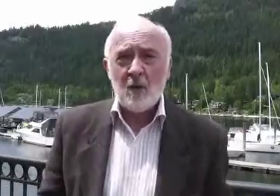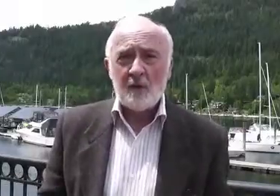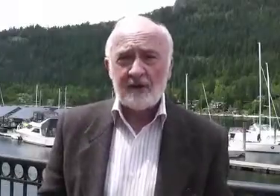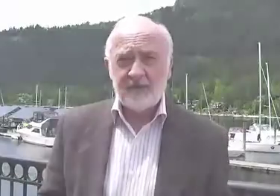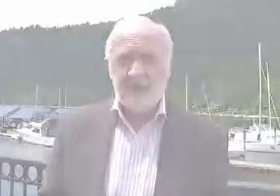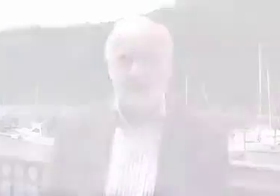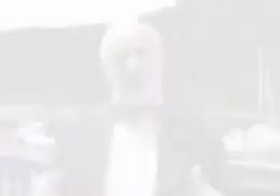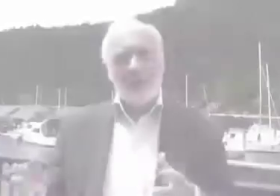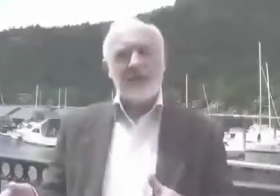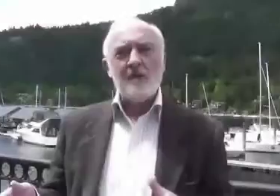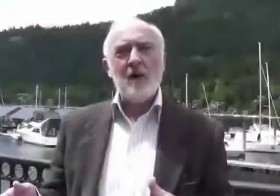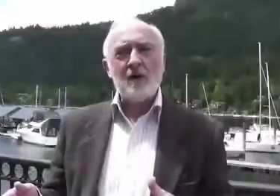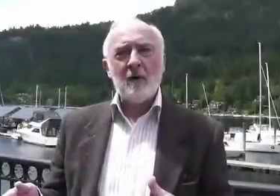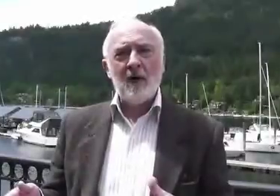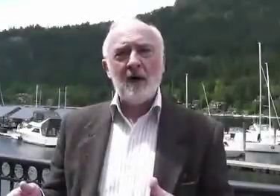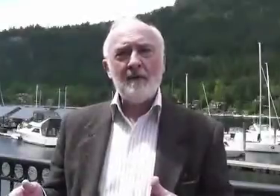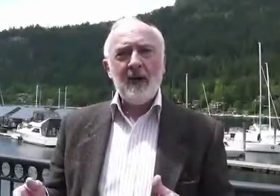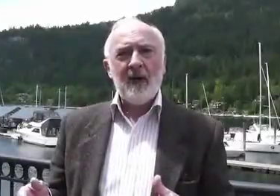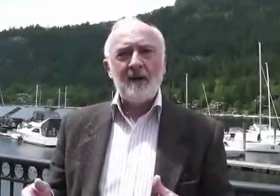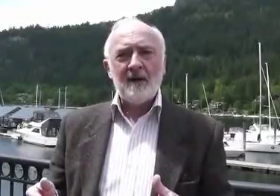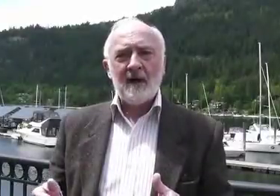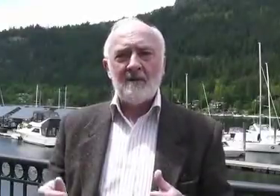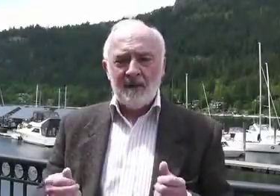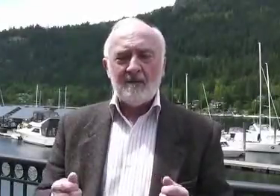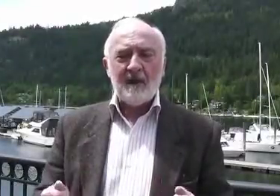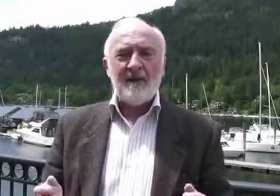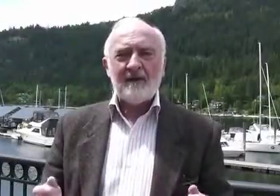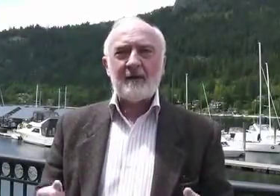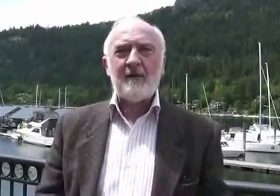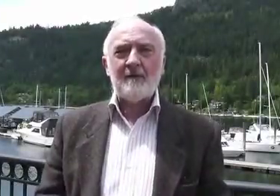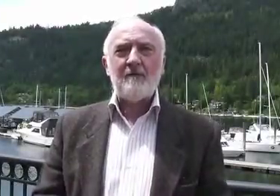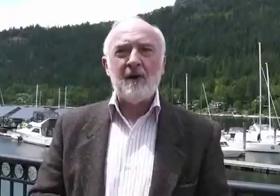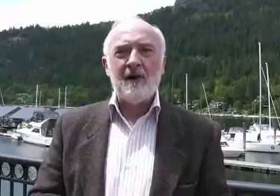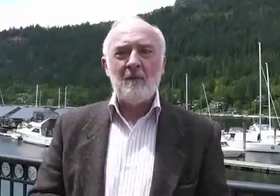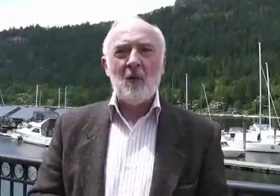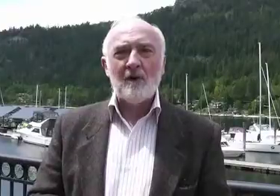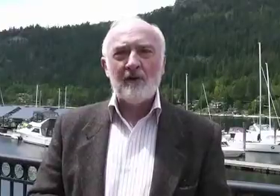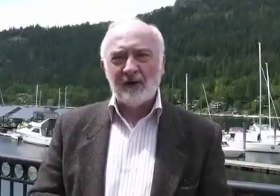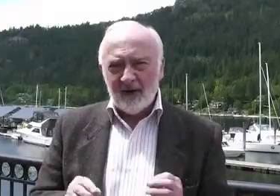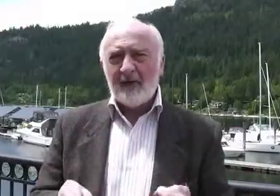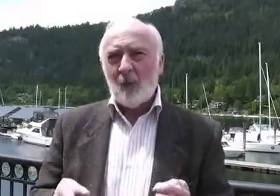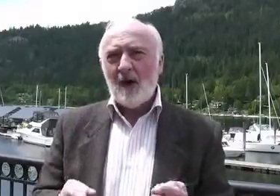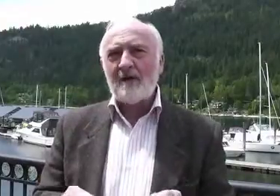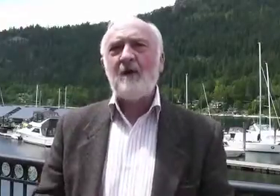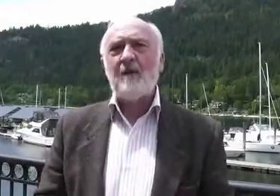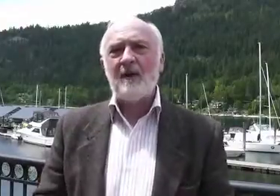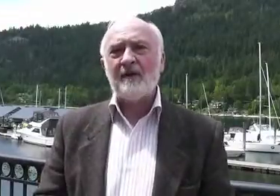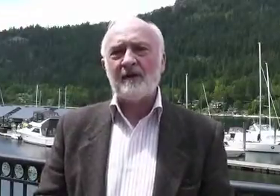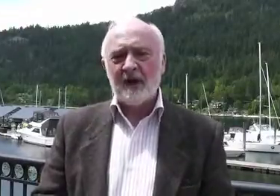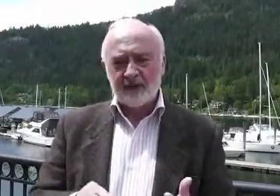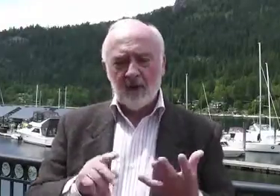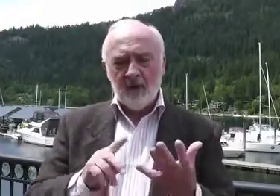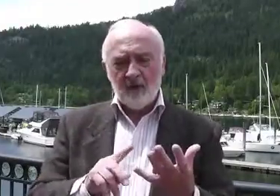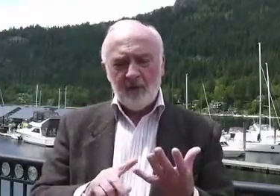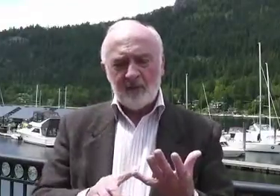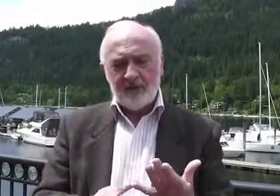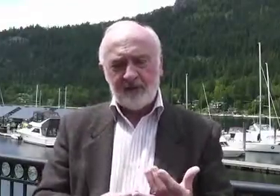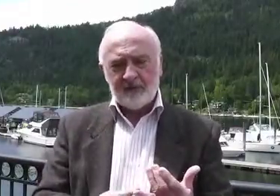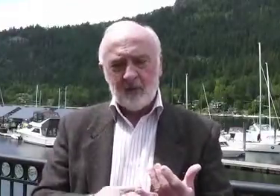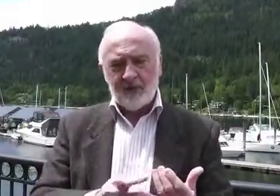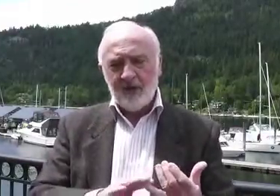that you will be successful. We're with them along the way, and that's really important for us, and that's why I think we've been successful. We've